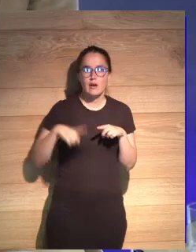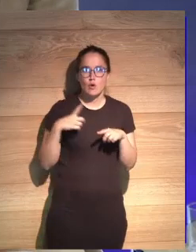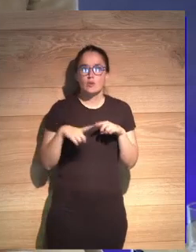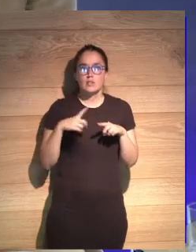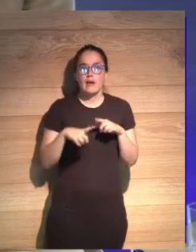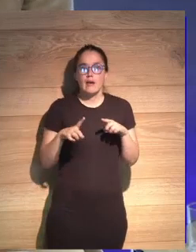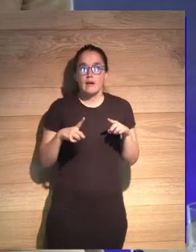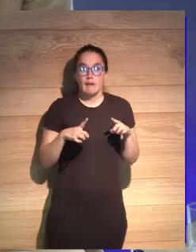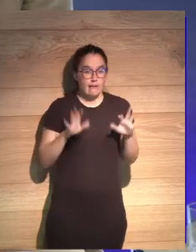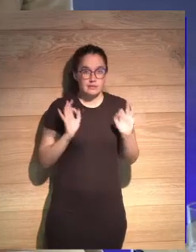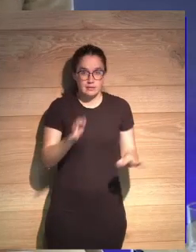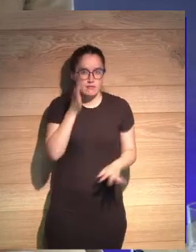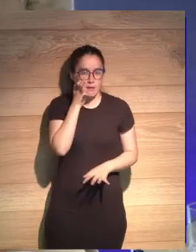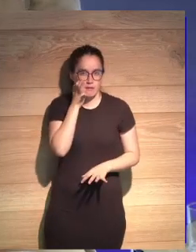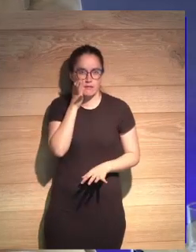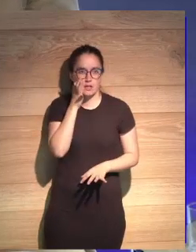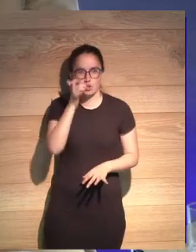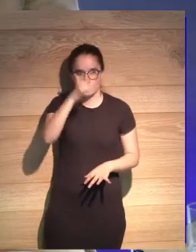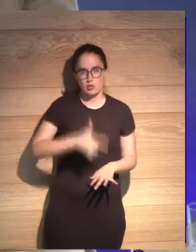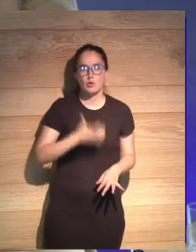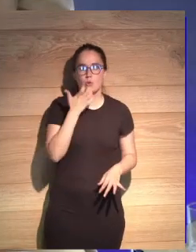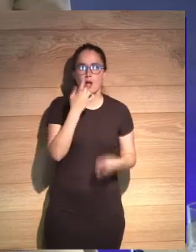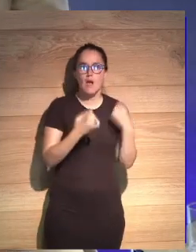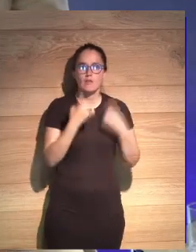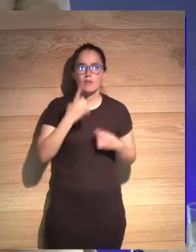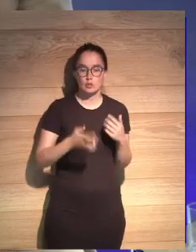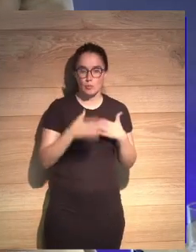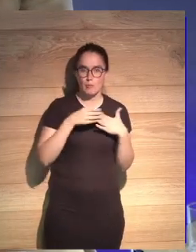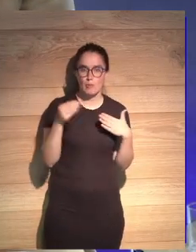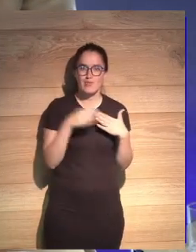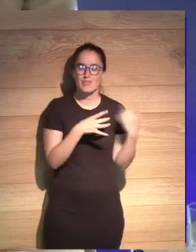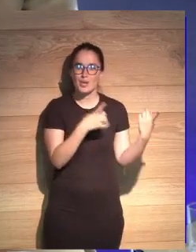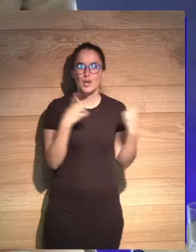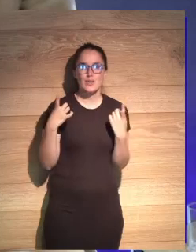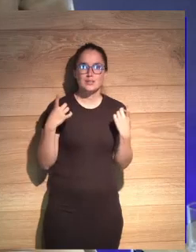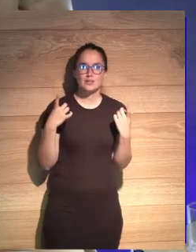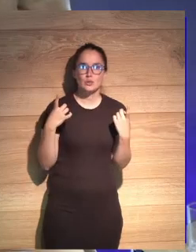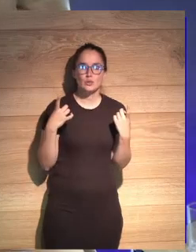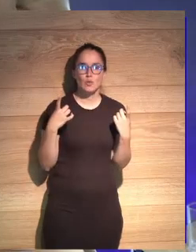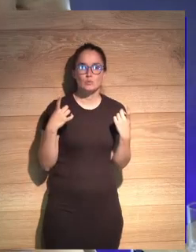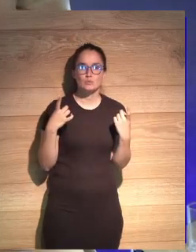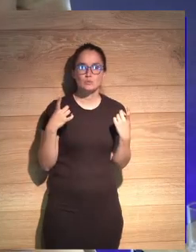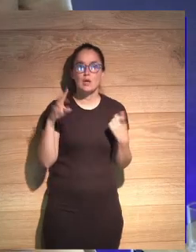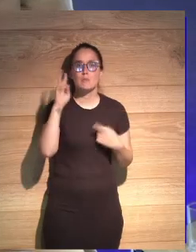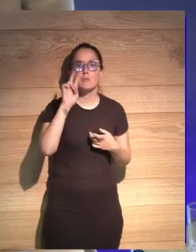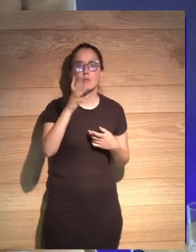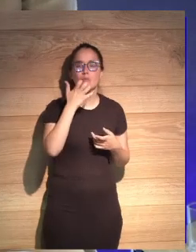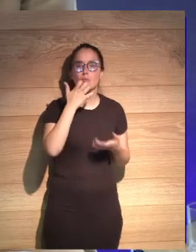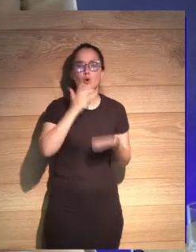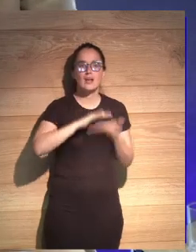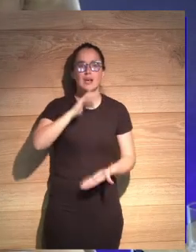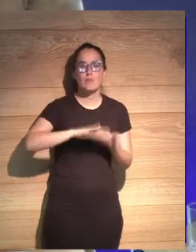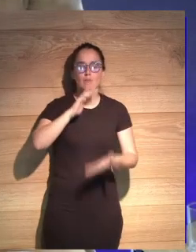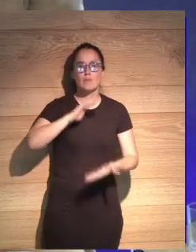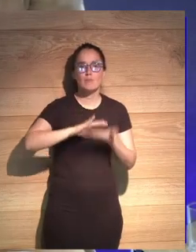Well, I answer you telling you a real need I have. Sometimes in a patient,